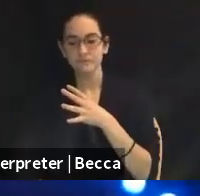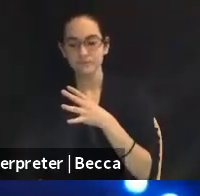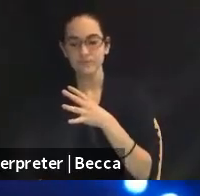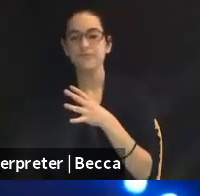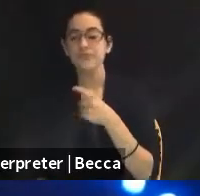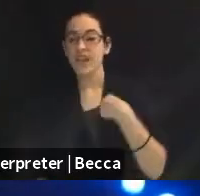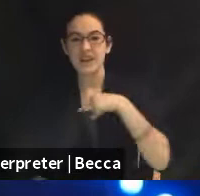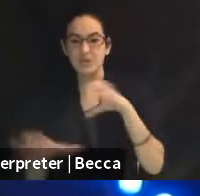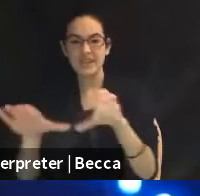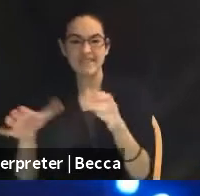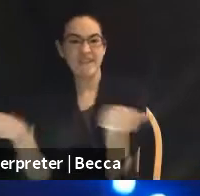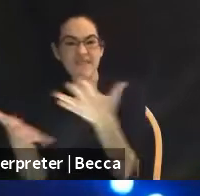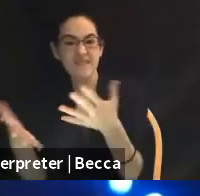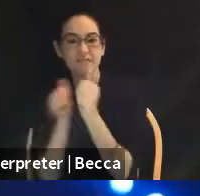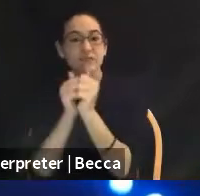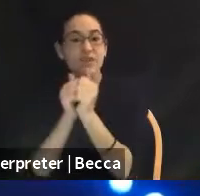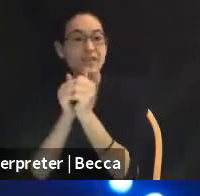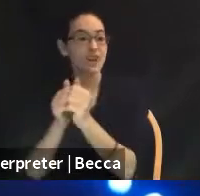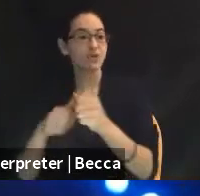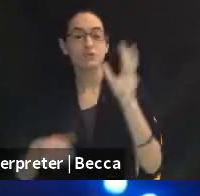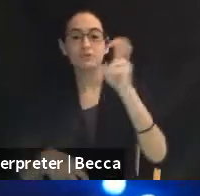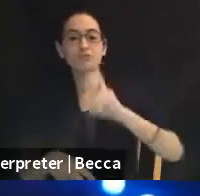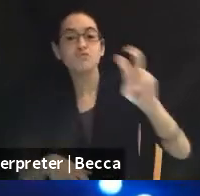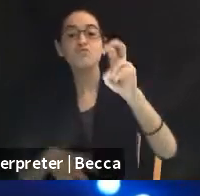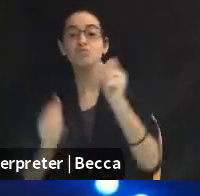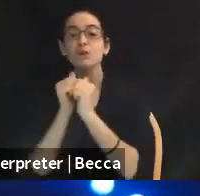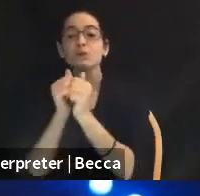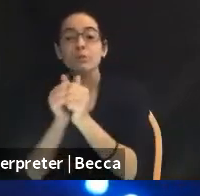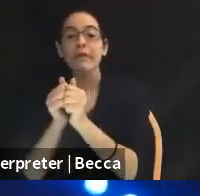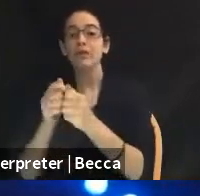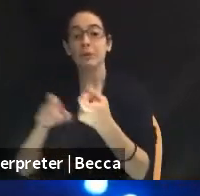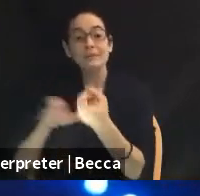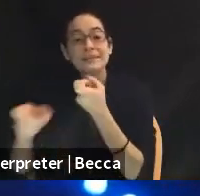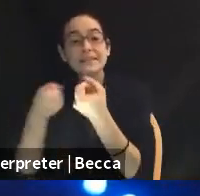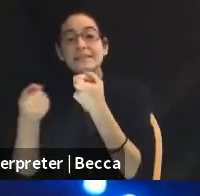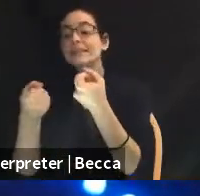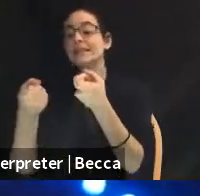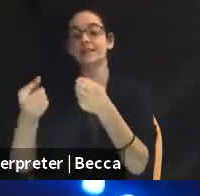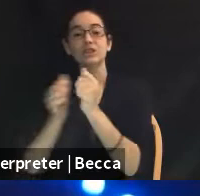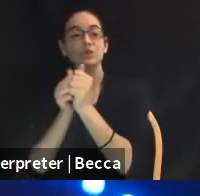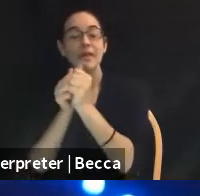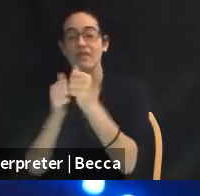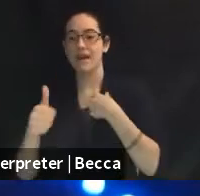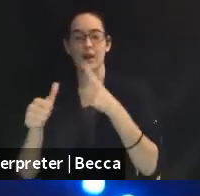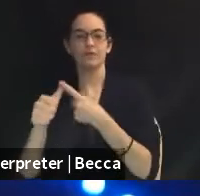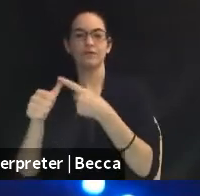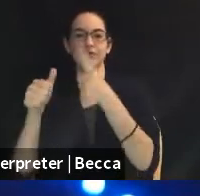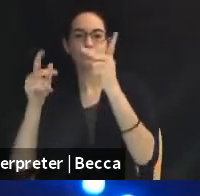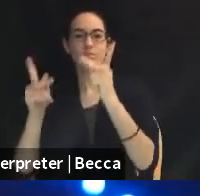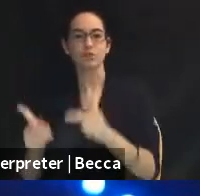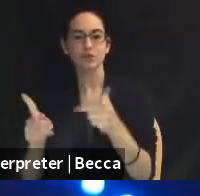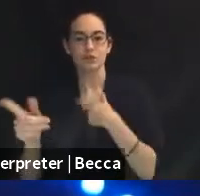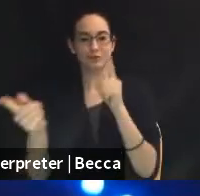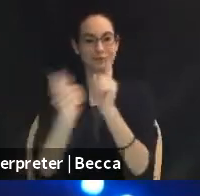did everything together. We went skiing together. We took trips together. We did everything together. And I was the first one to meet a